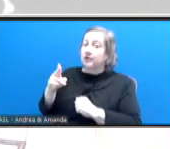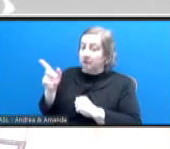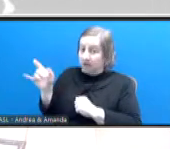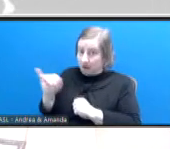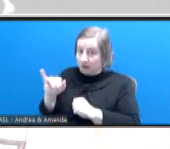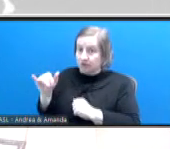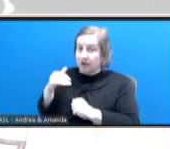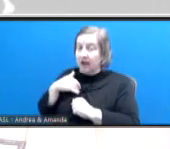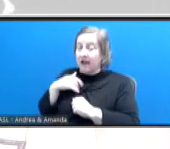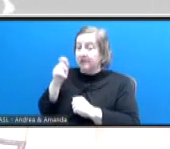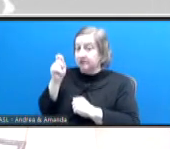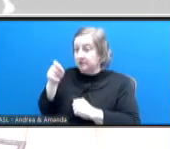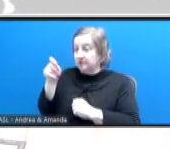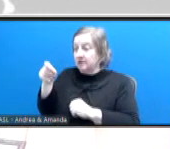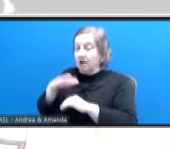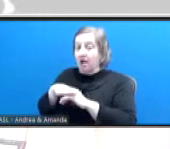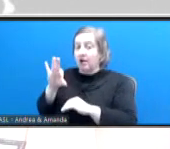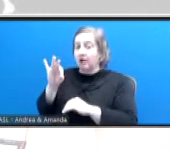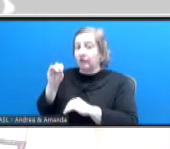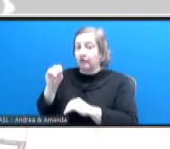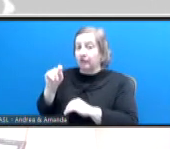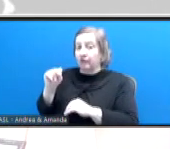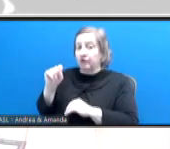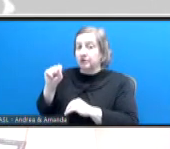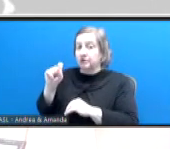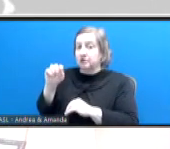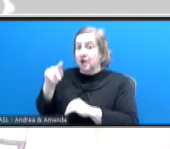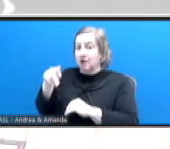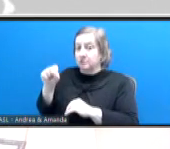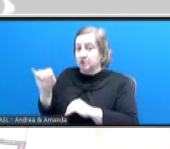as well? What percentage of those are mental health?